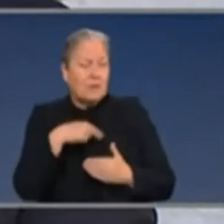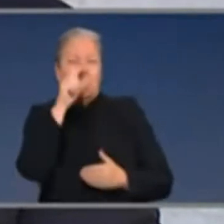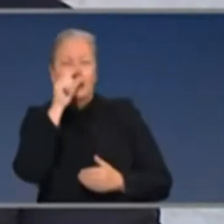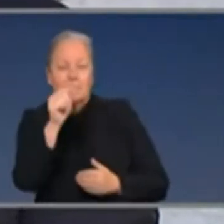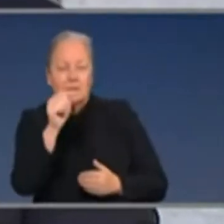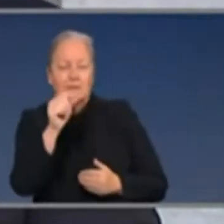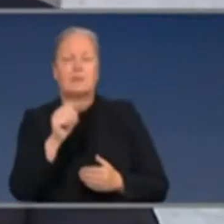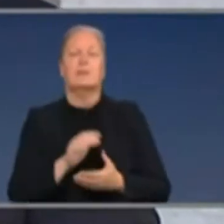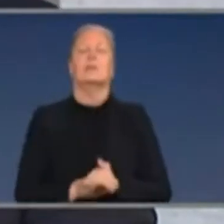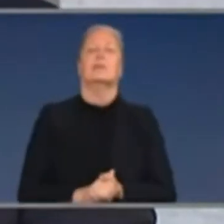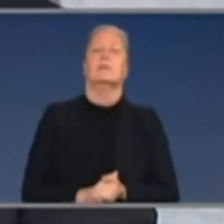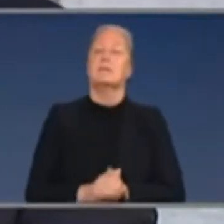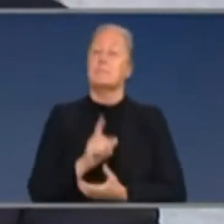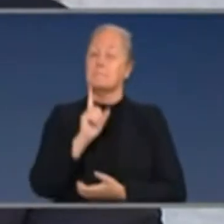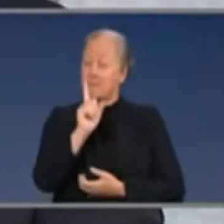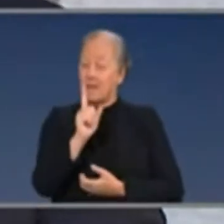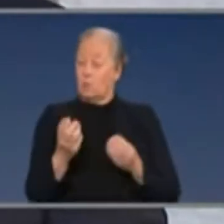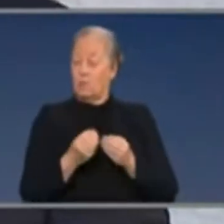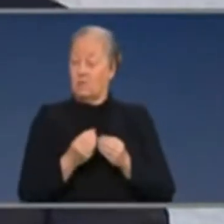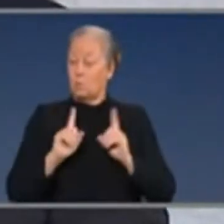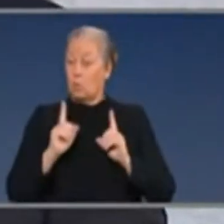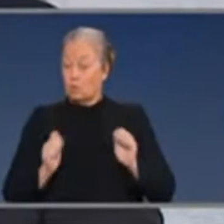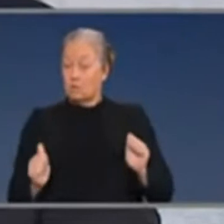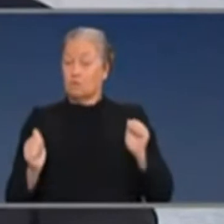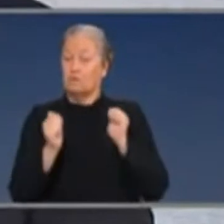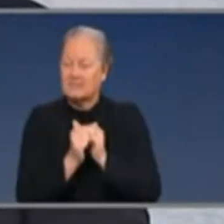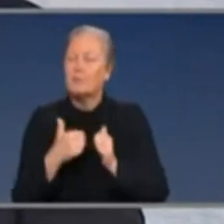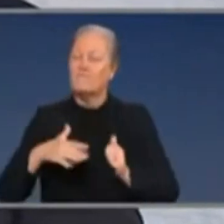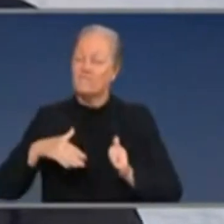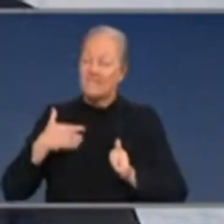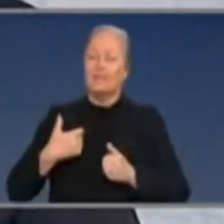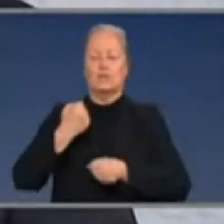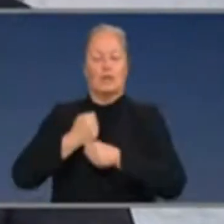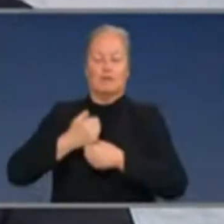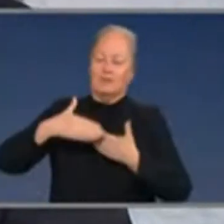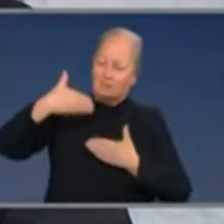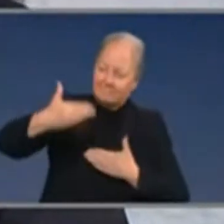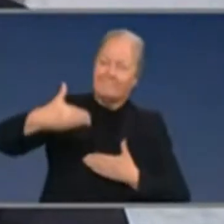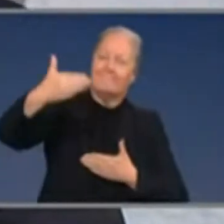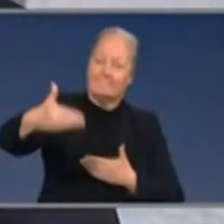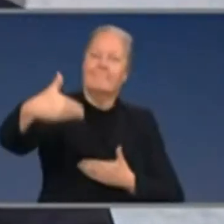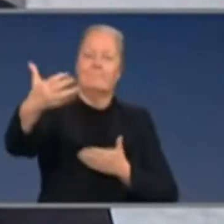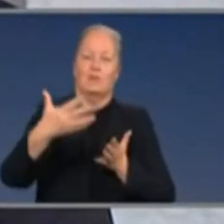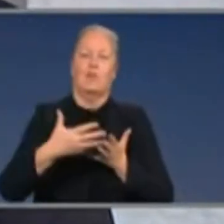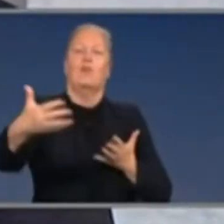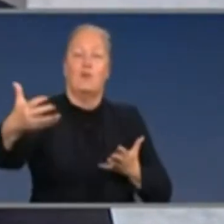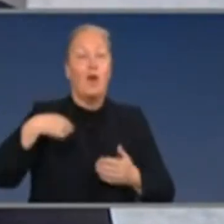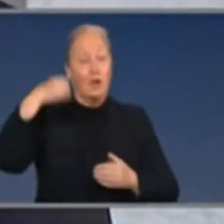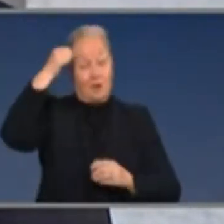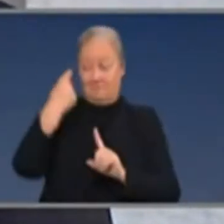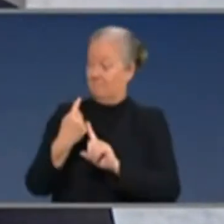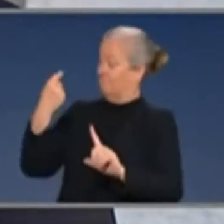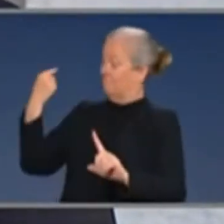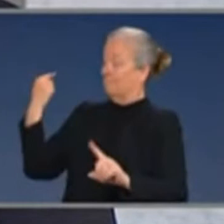now, but there's an honesty in this agreement which understands that other gains are generational. And I've been hearing that for generations